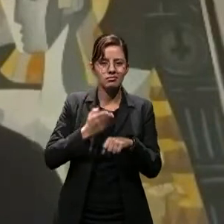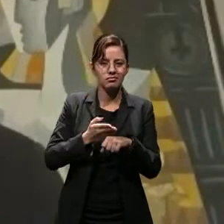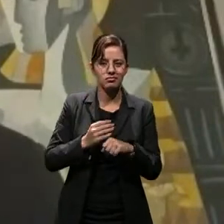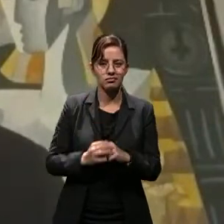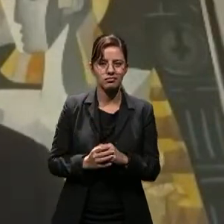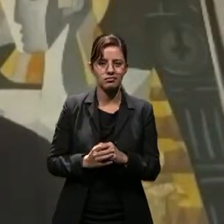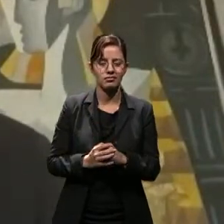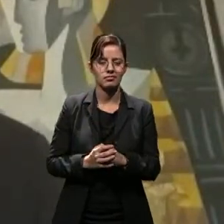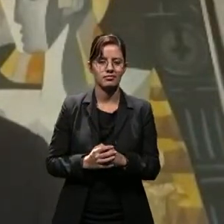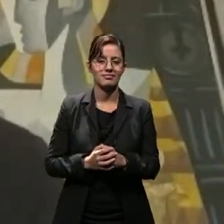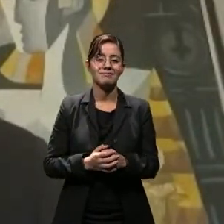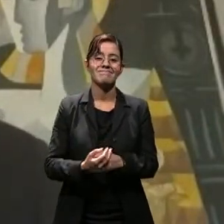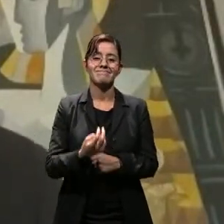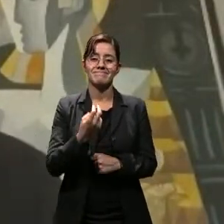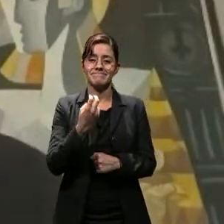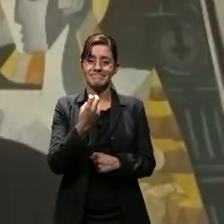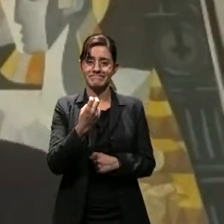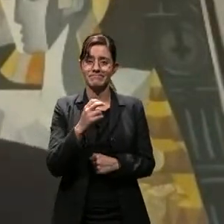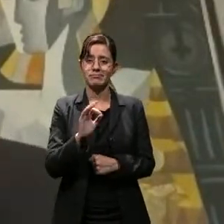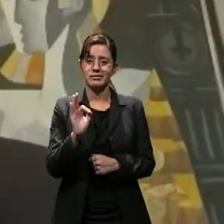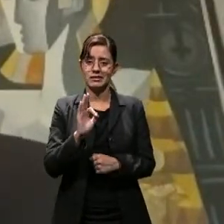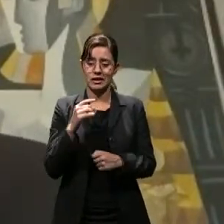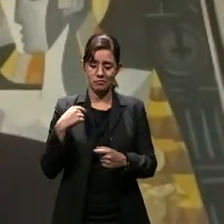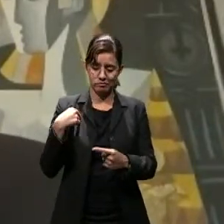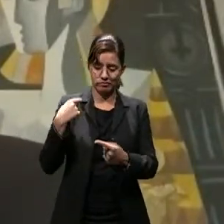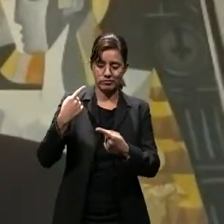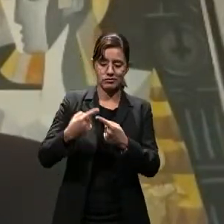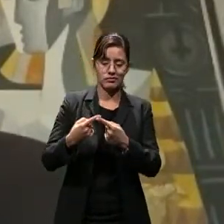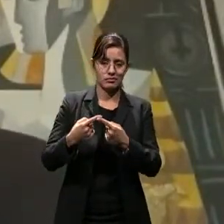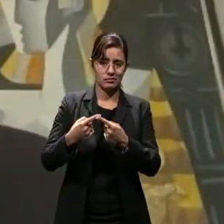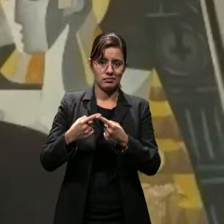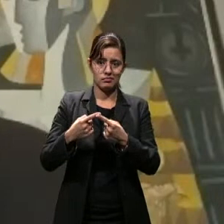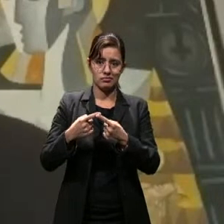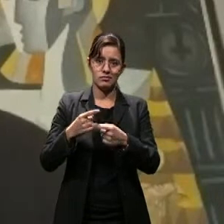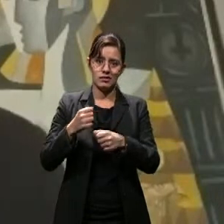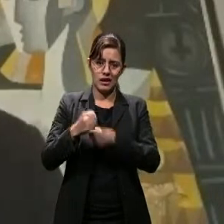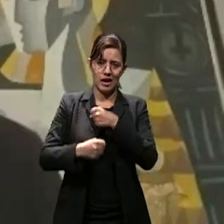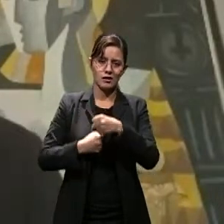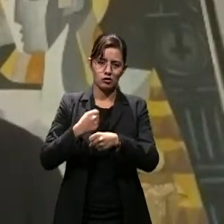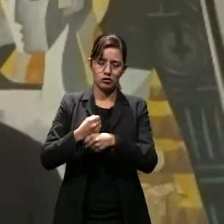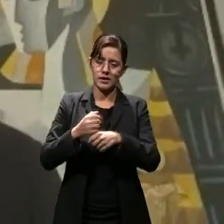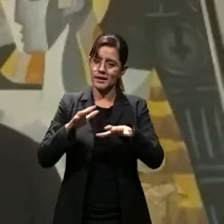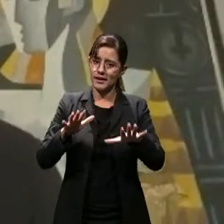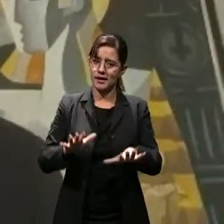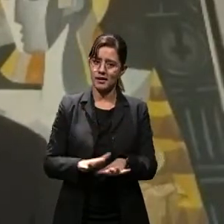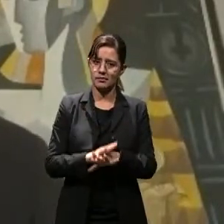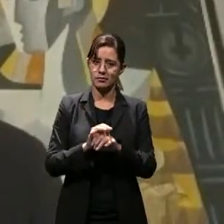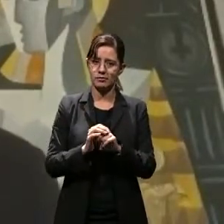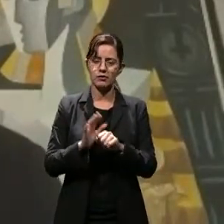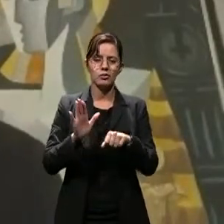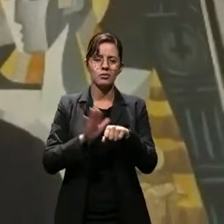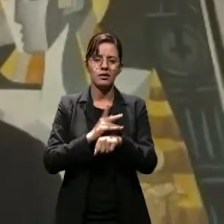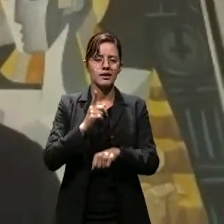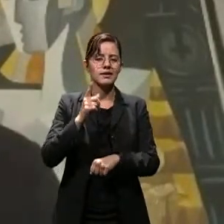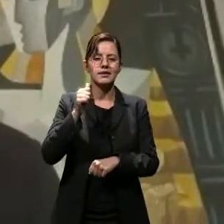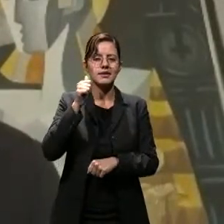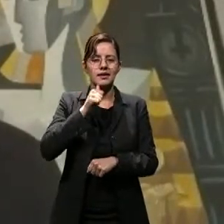is where you have the biggest change in the latest years. Because there